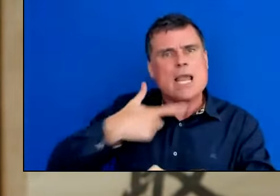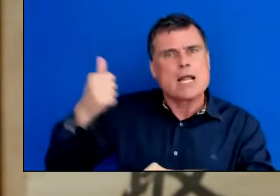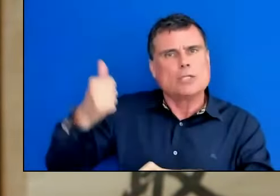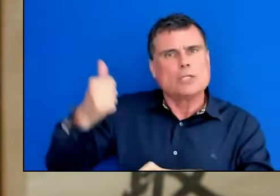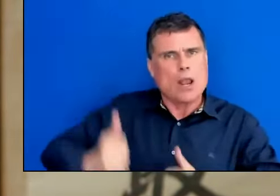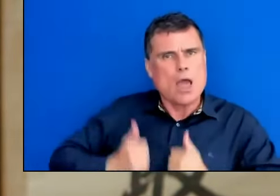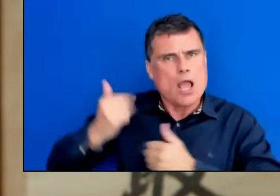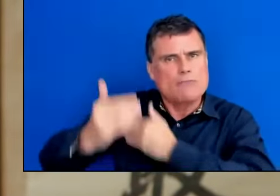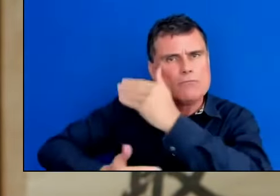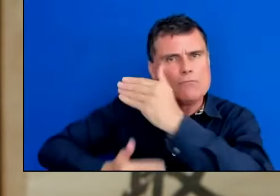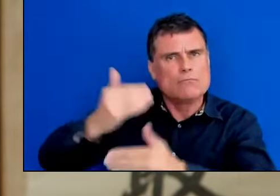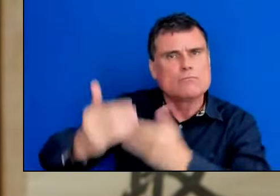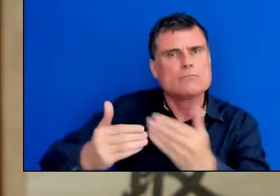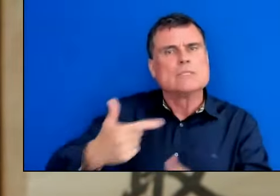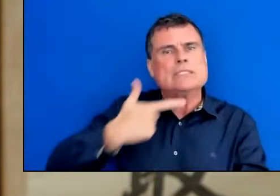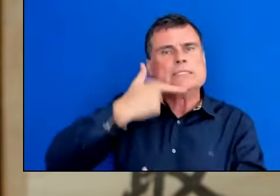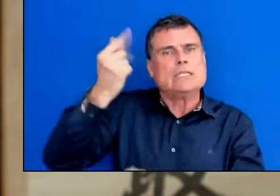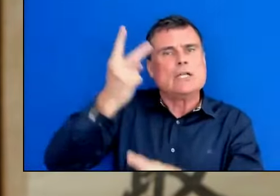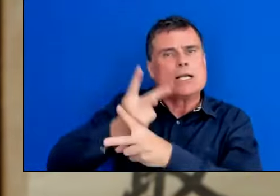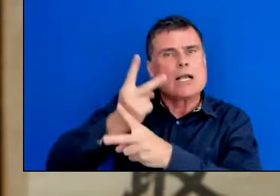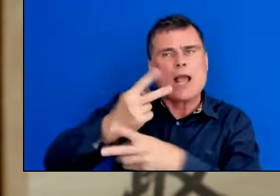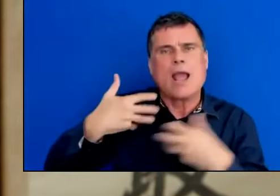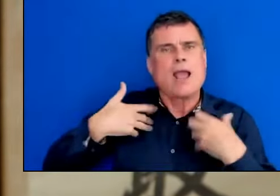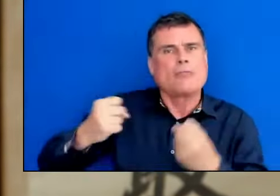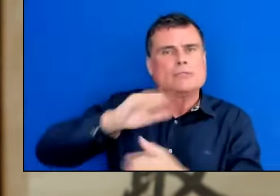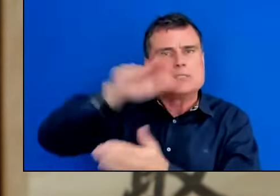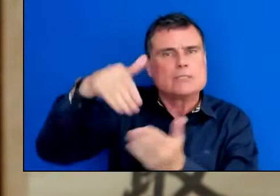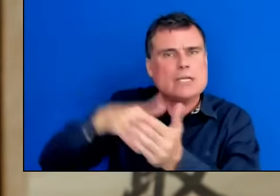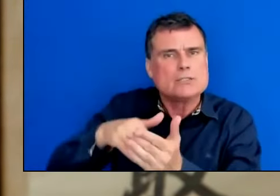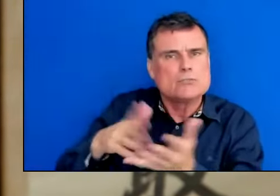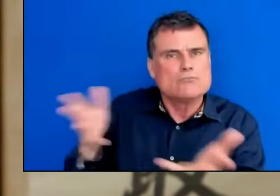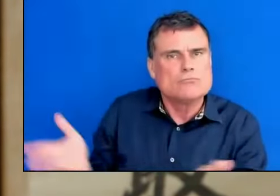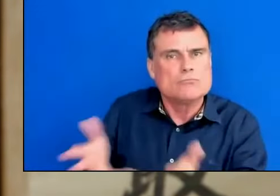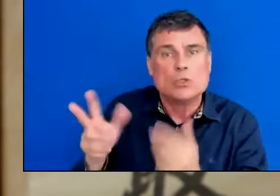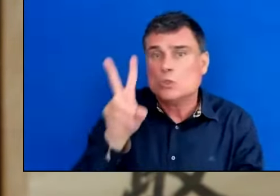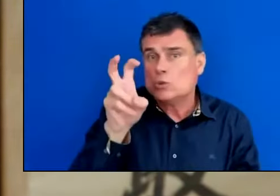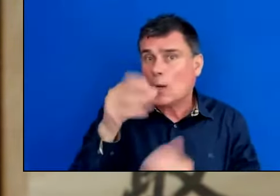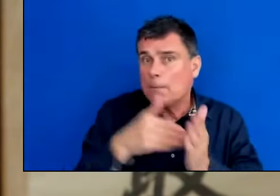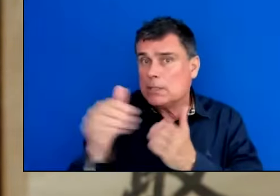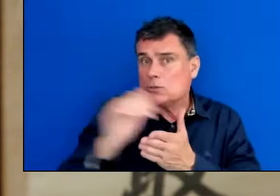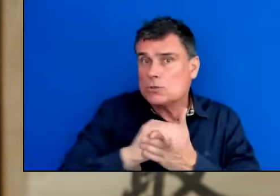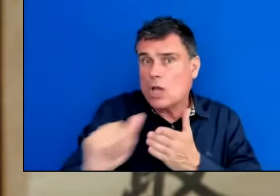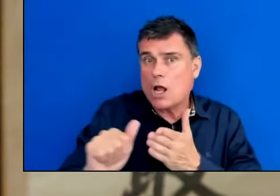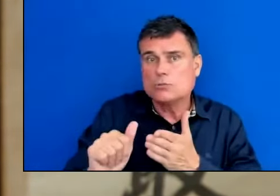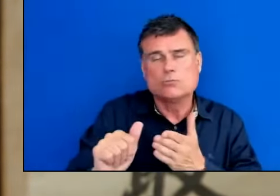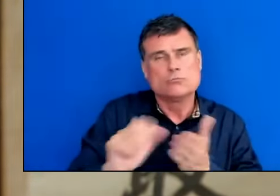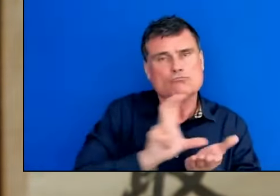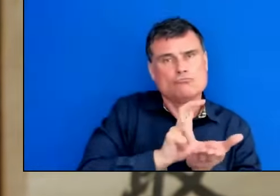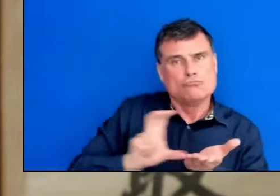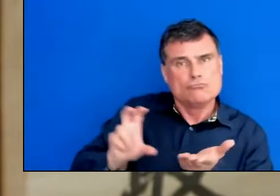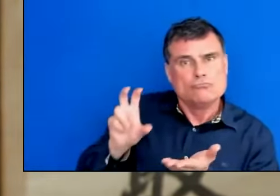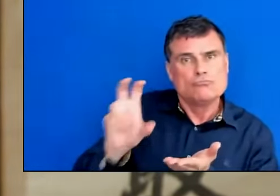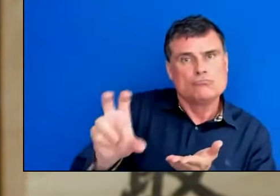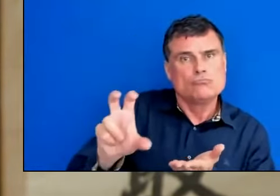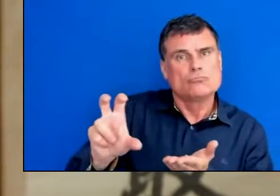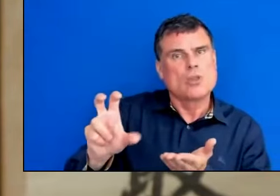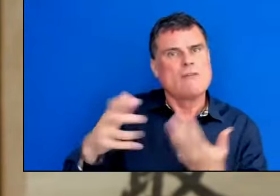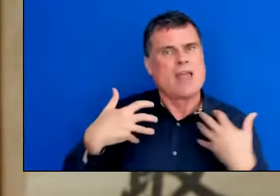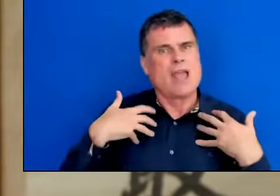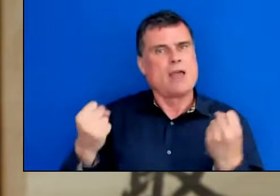Society with a $2 million grant to begin this process of providing health supports to our